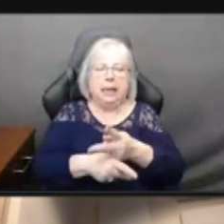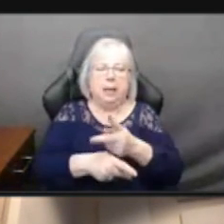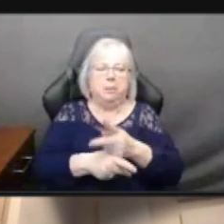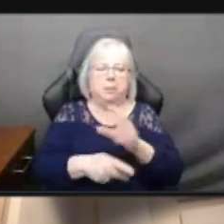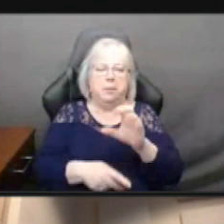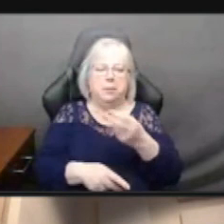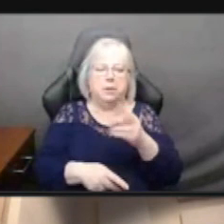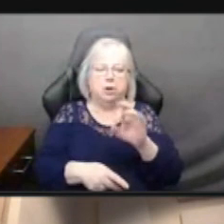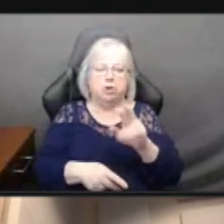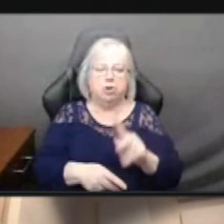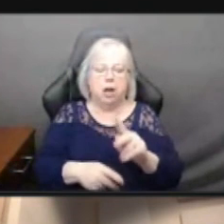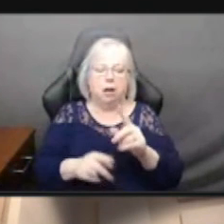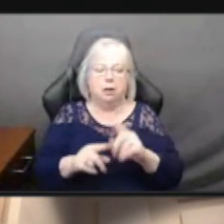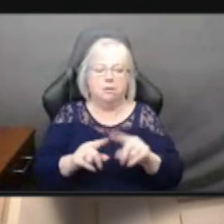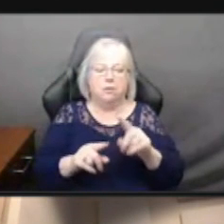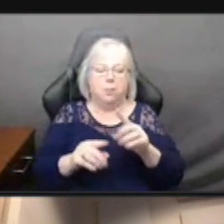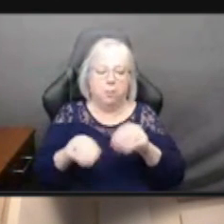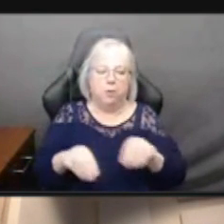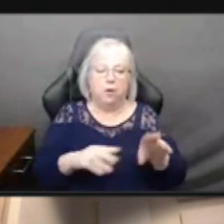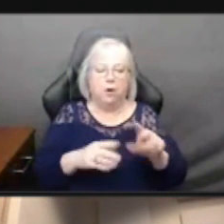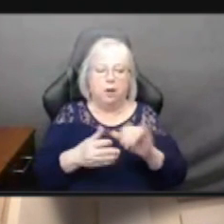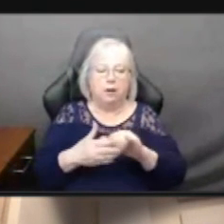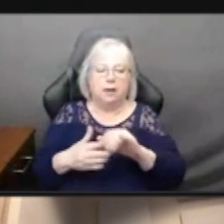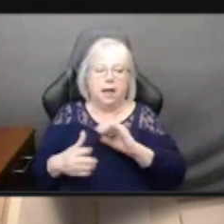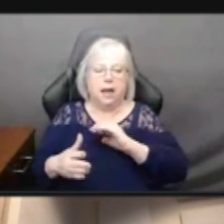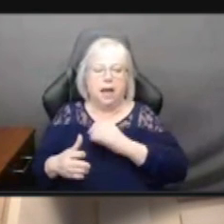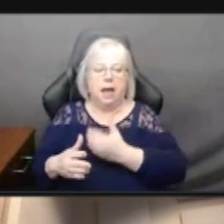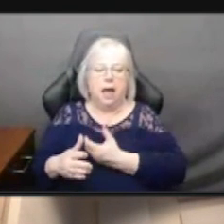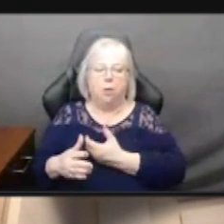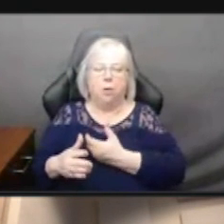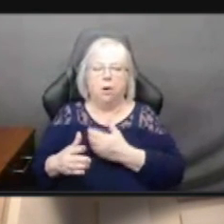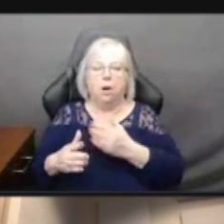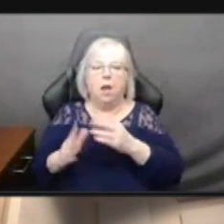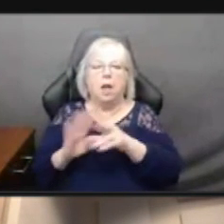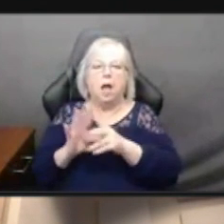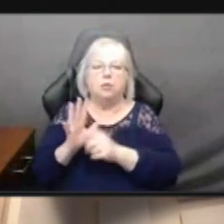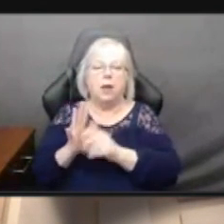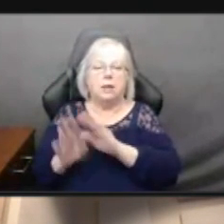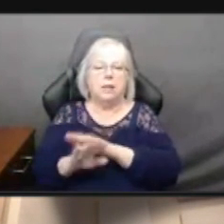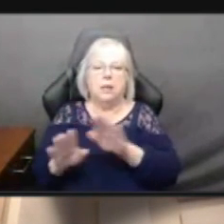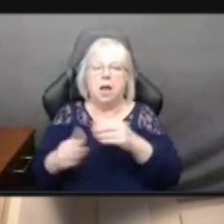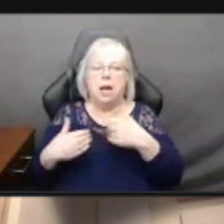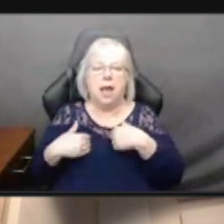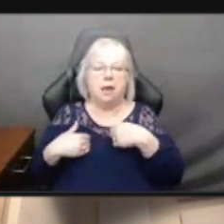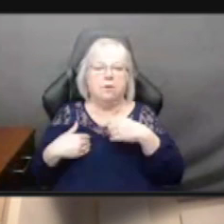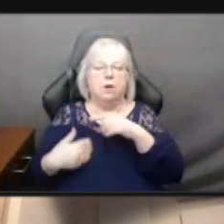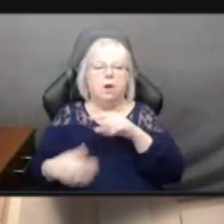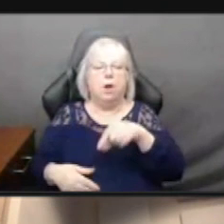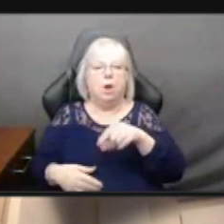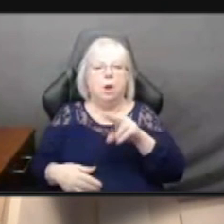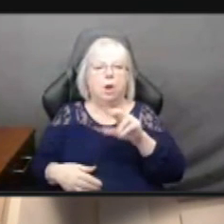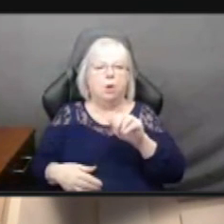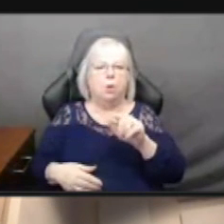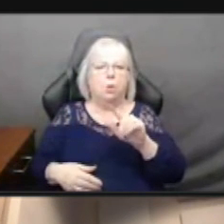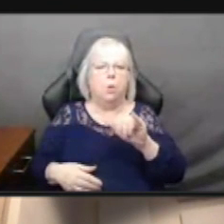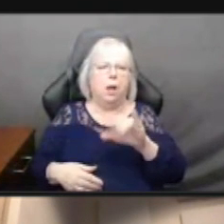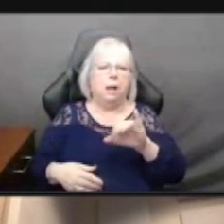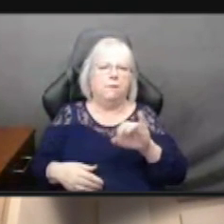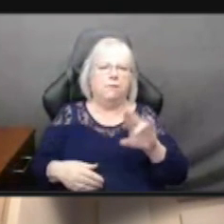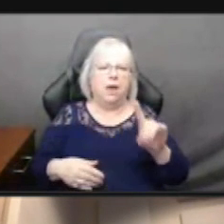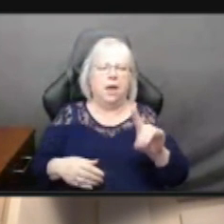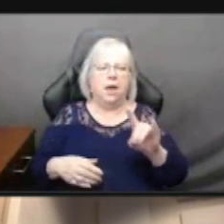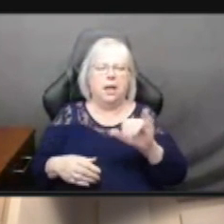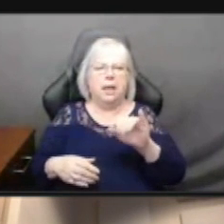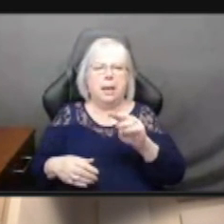contract did not have qualified immunity. If it had had qualified immunity,